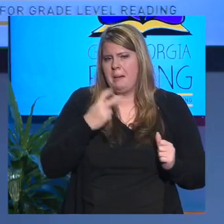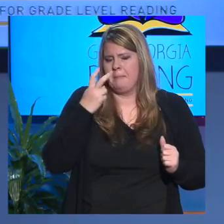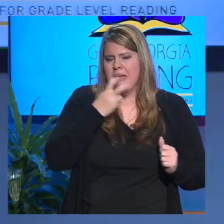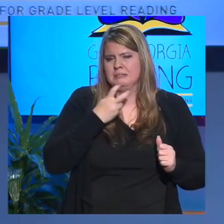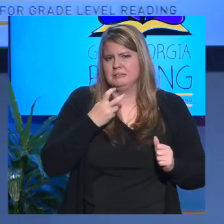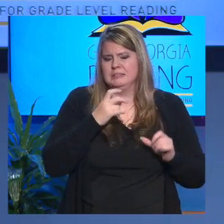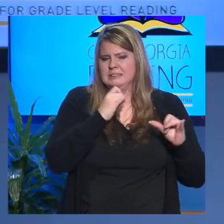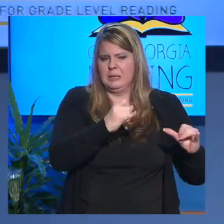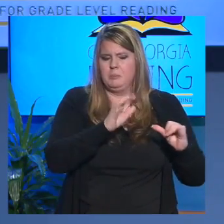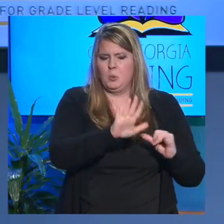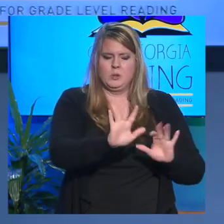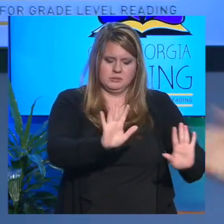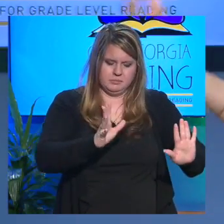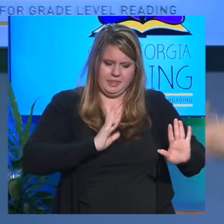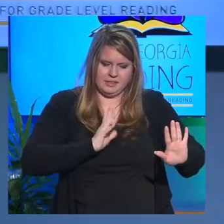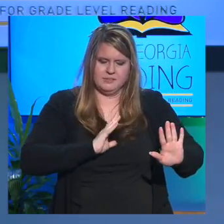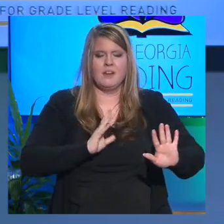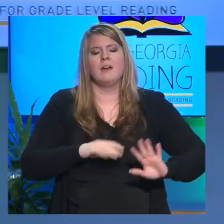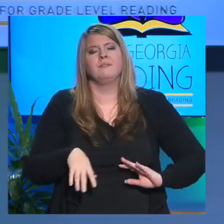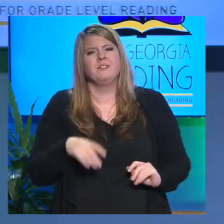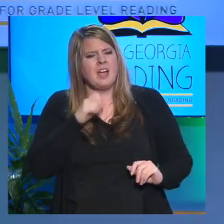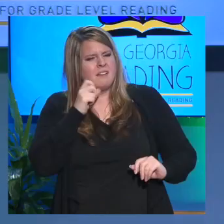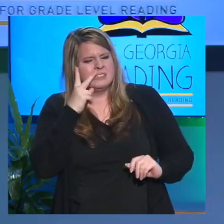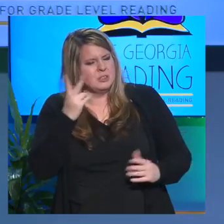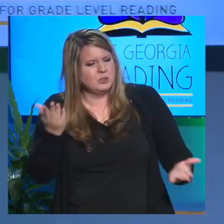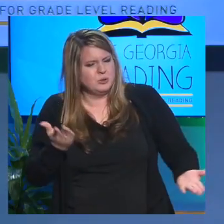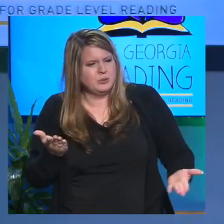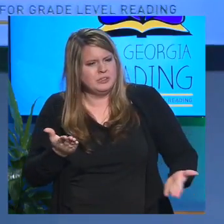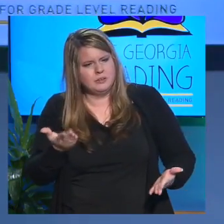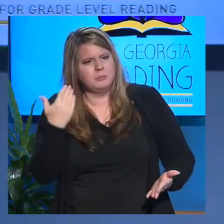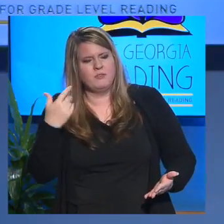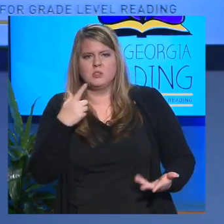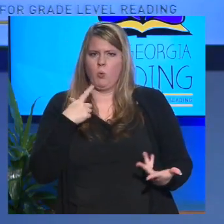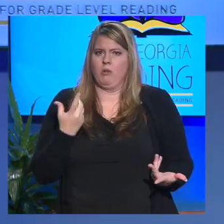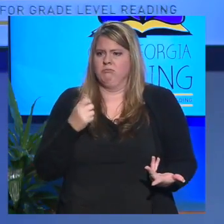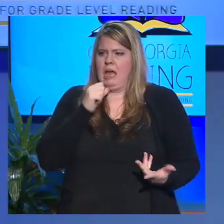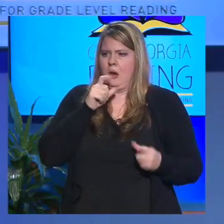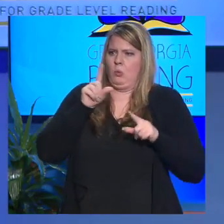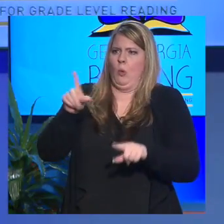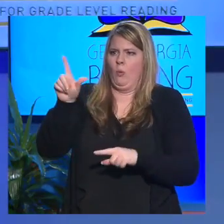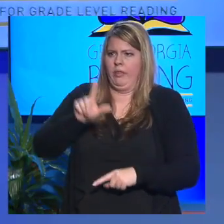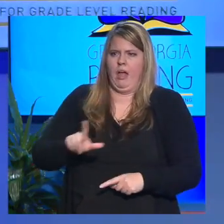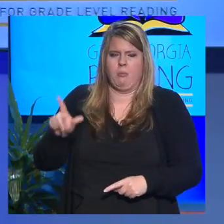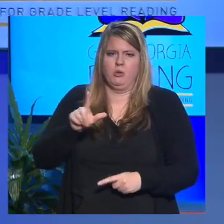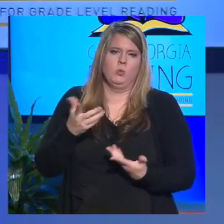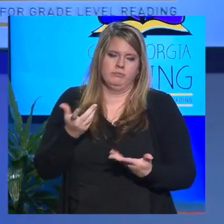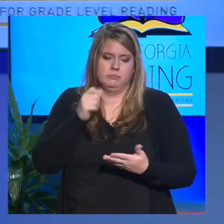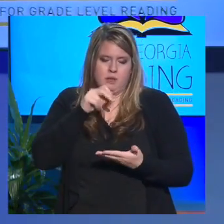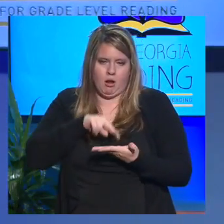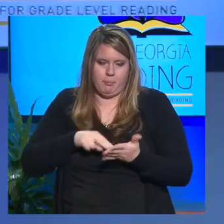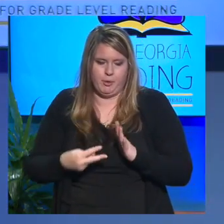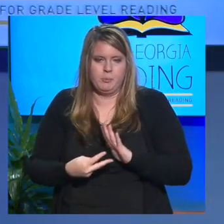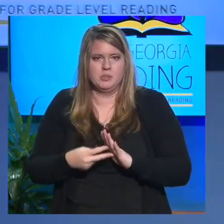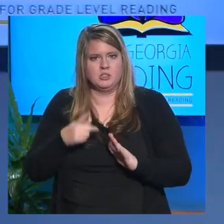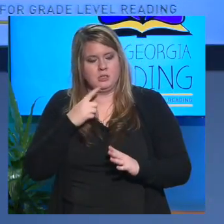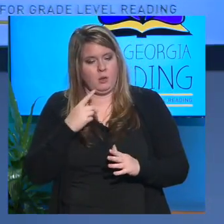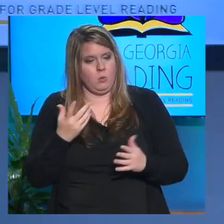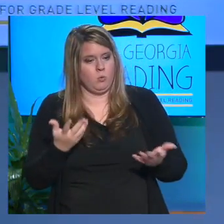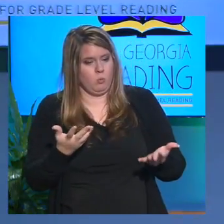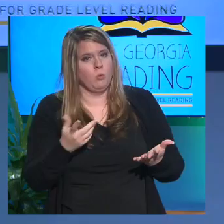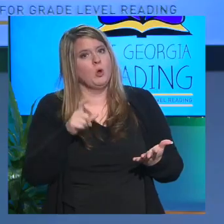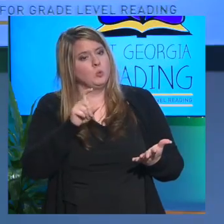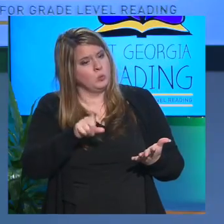all right, I haven't seen you here before, and I told her that I didn't go to the library, not on purpose anyway. And then she said, well, you've been eating a